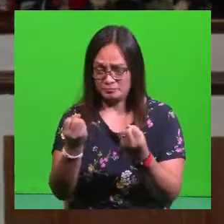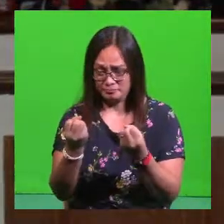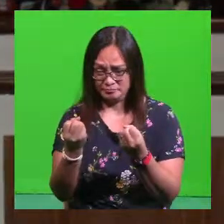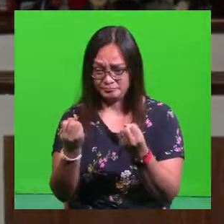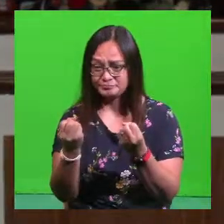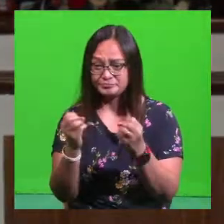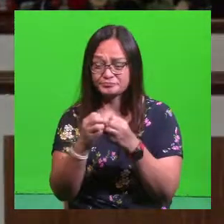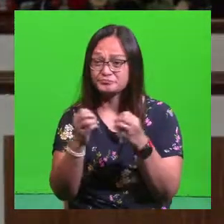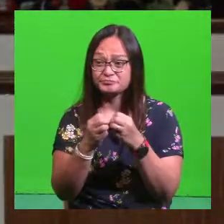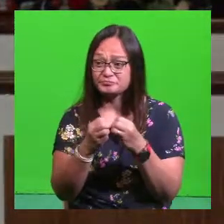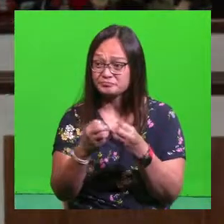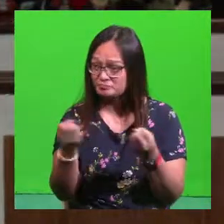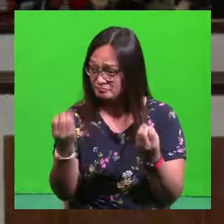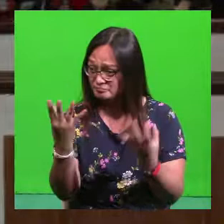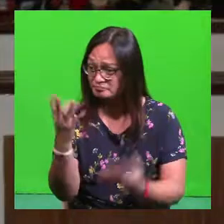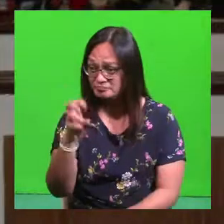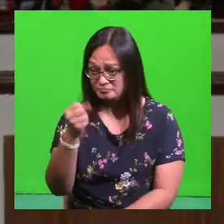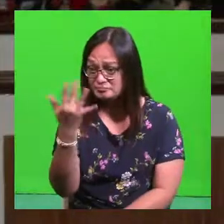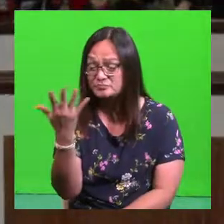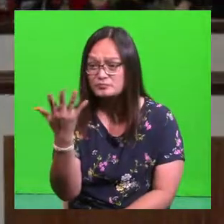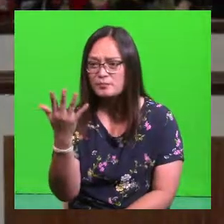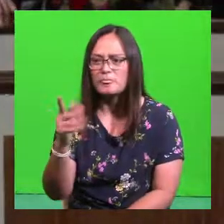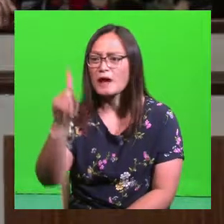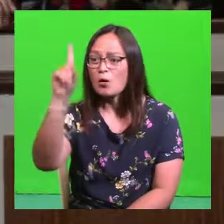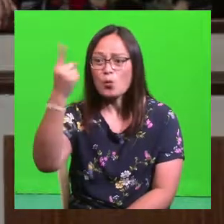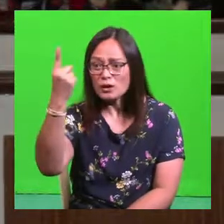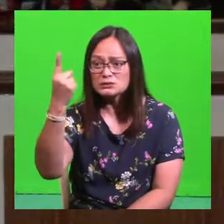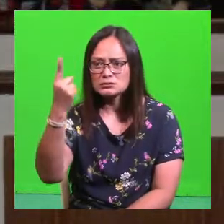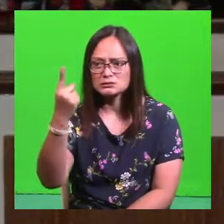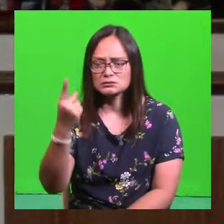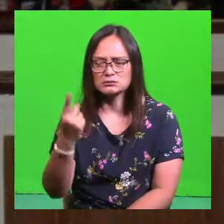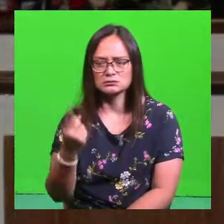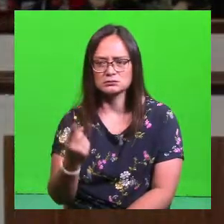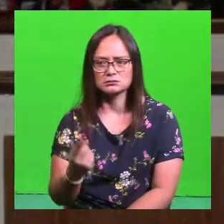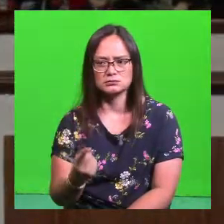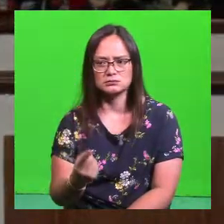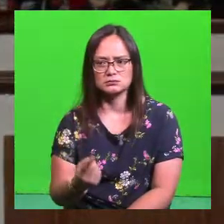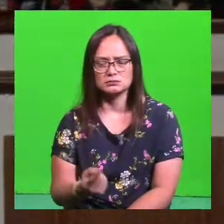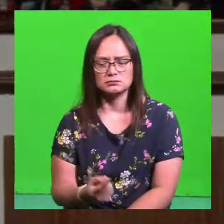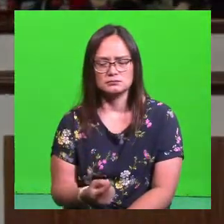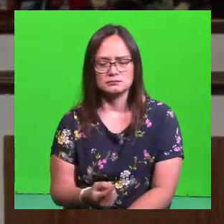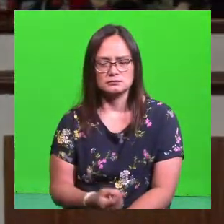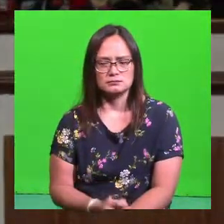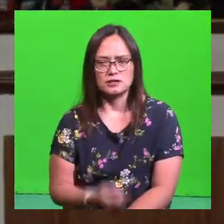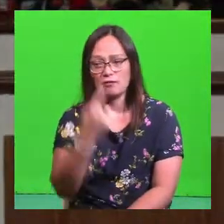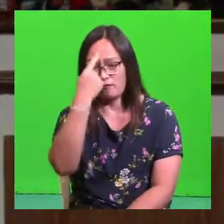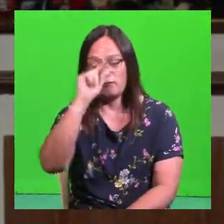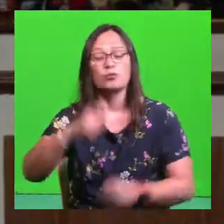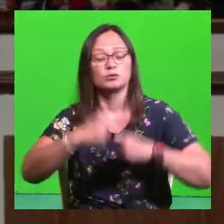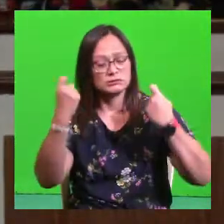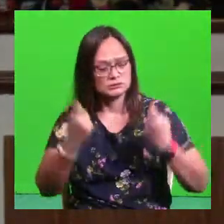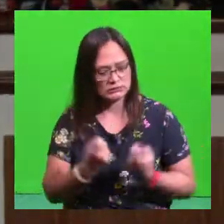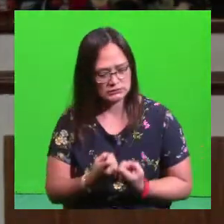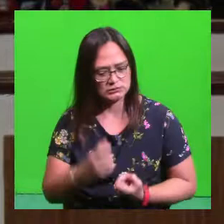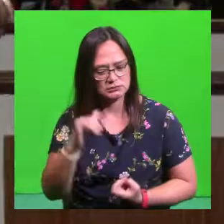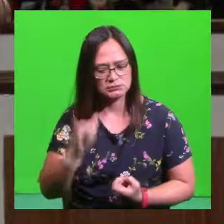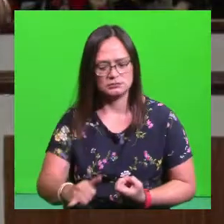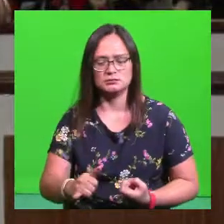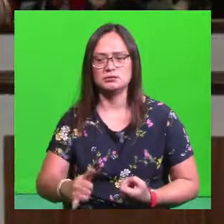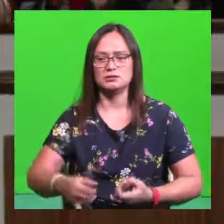just for the unjust. That He might what? Bring us to